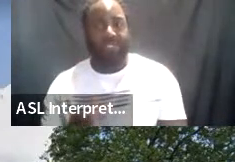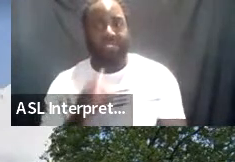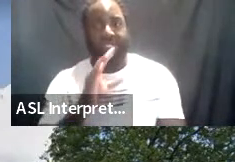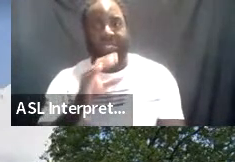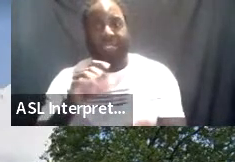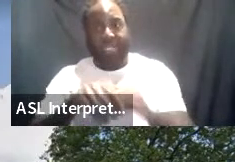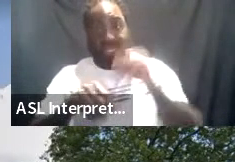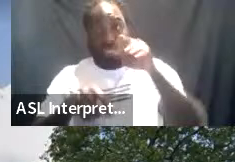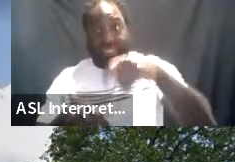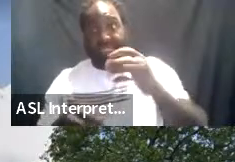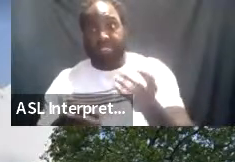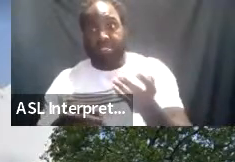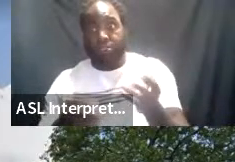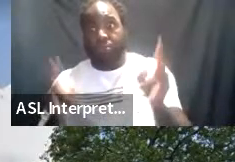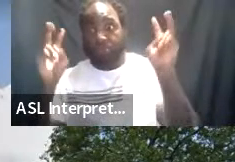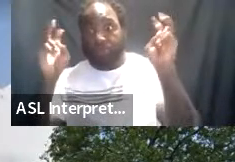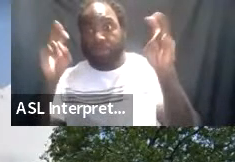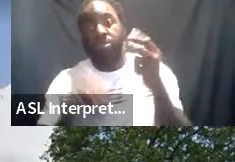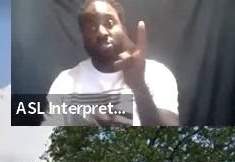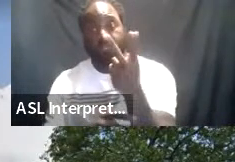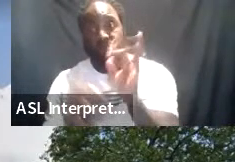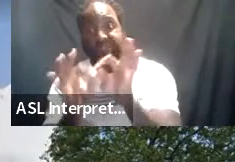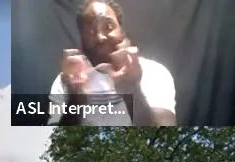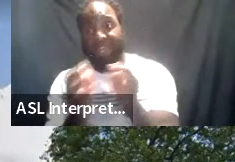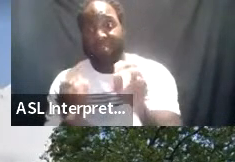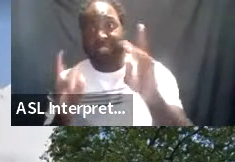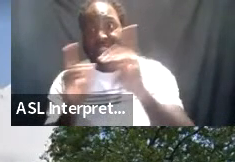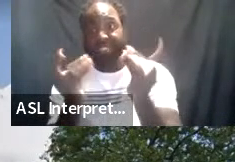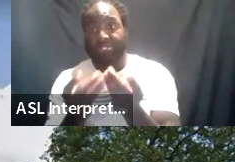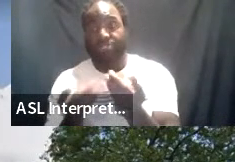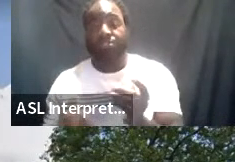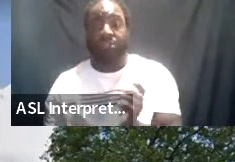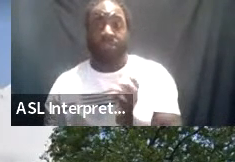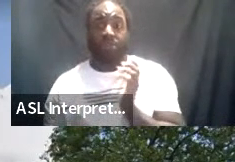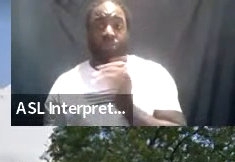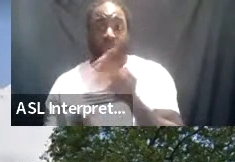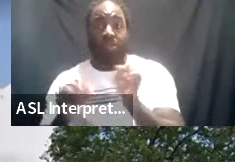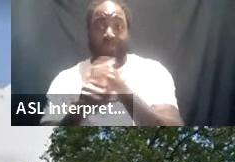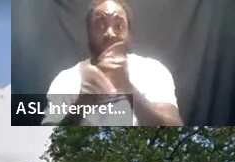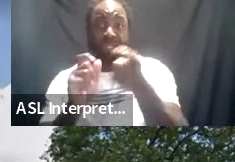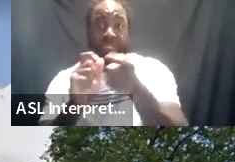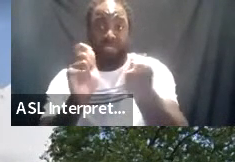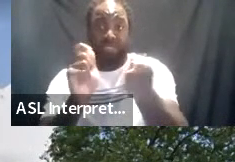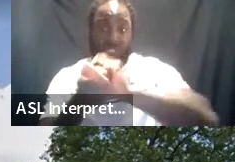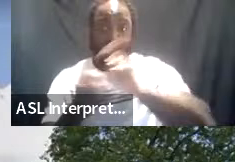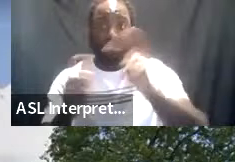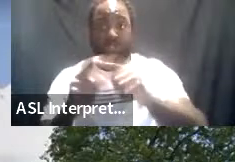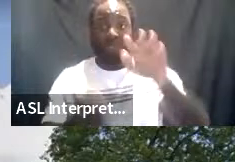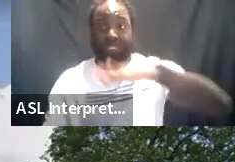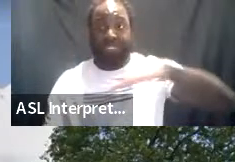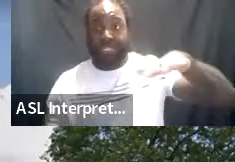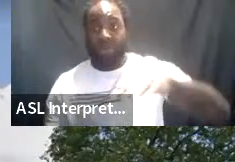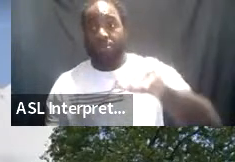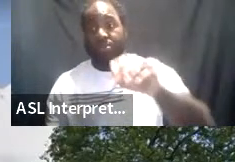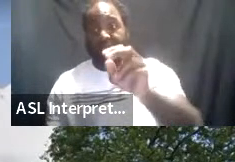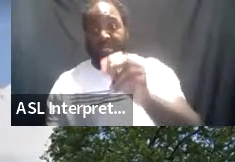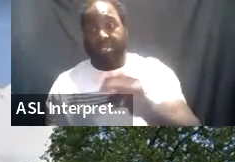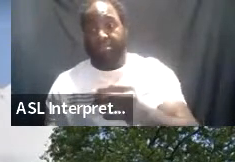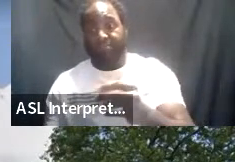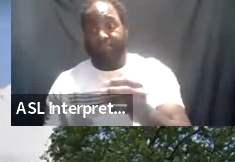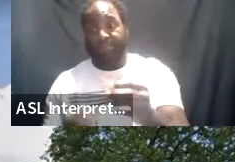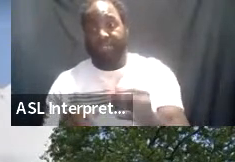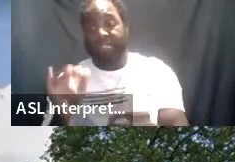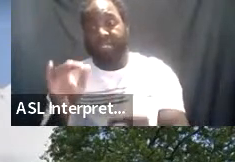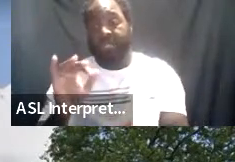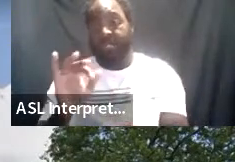supposedly two-family district. And we'd like to make adjustments to the zoning to enable things like